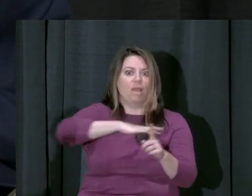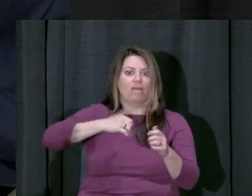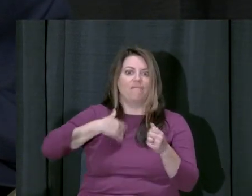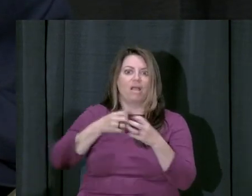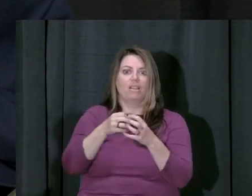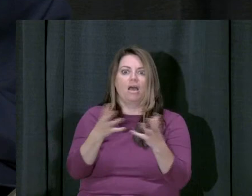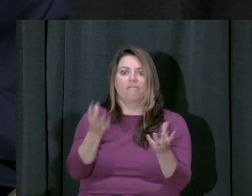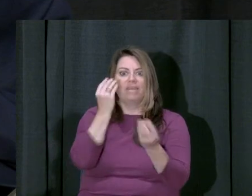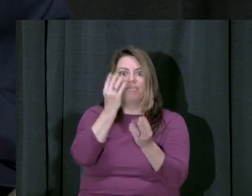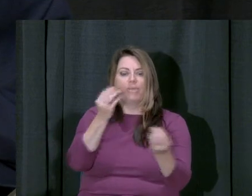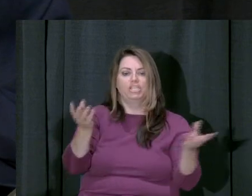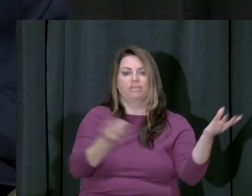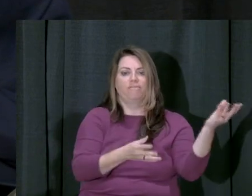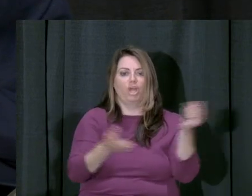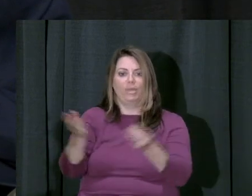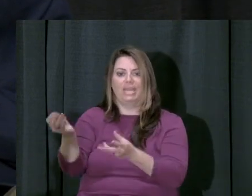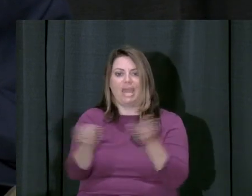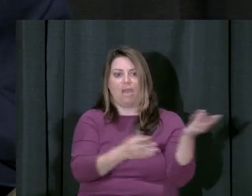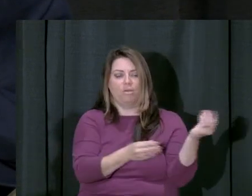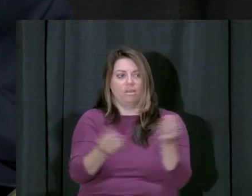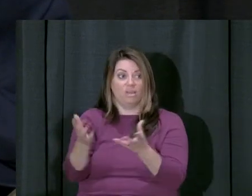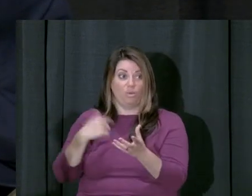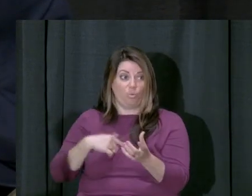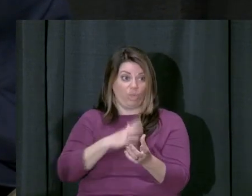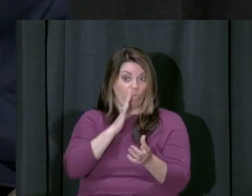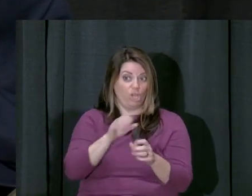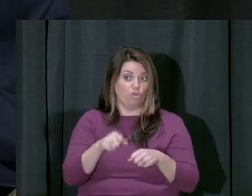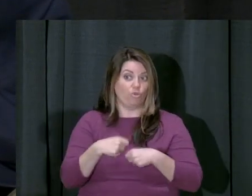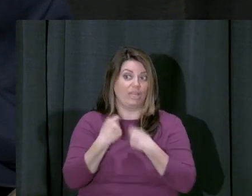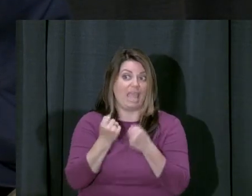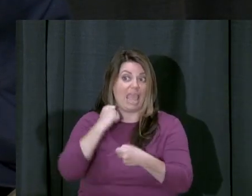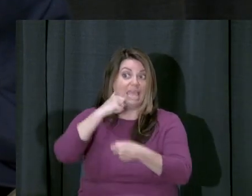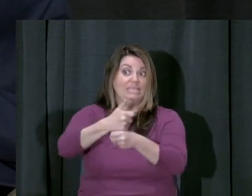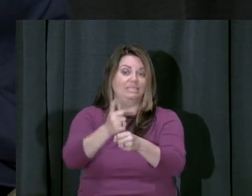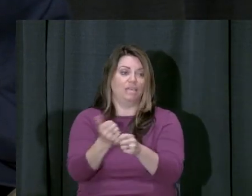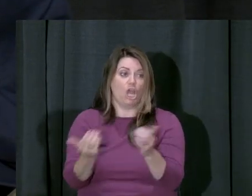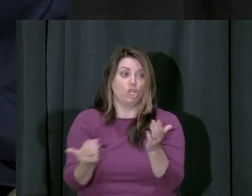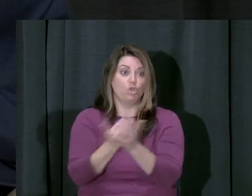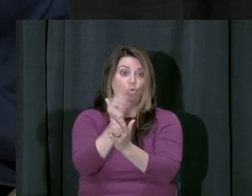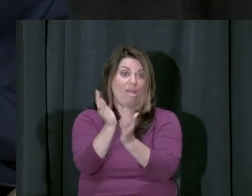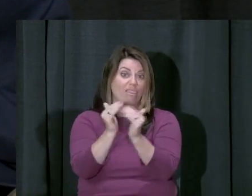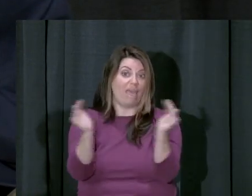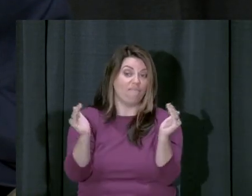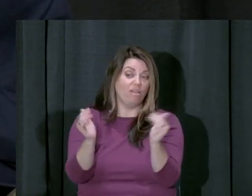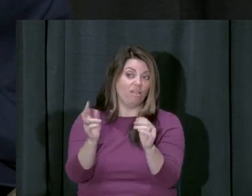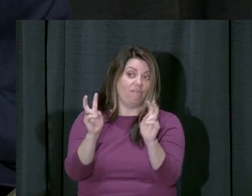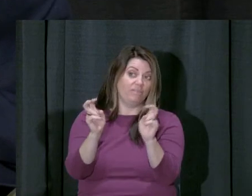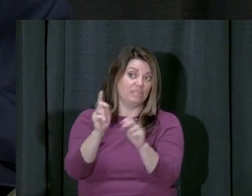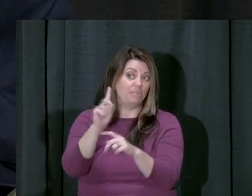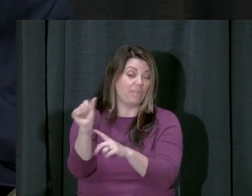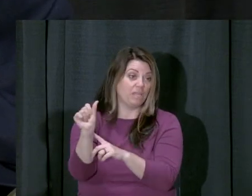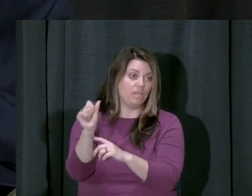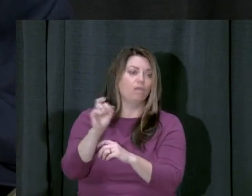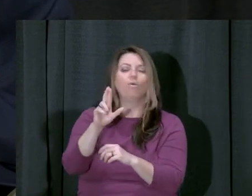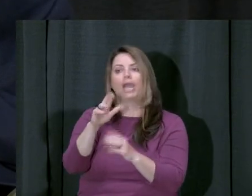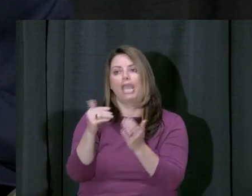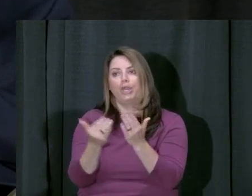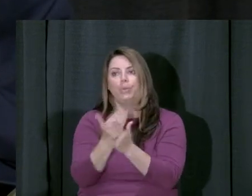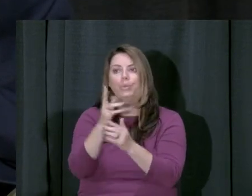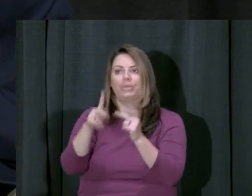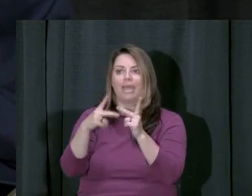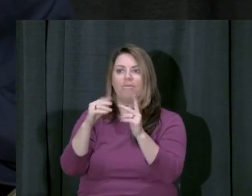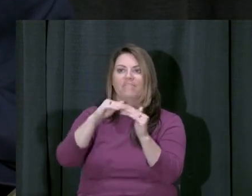of information in and out? Mm. Are we going to be creating a new level of disability or a new level of